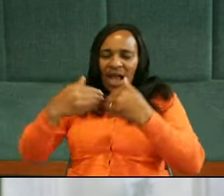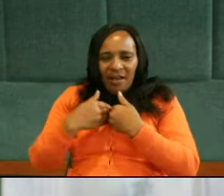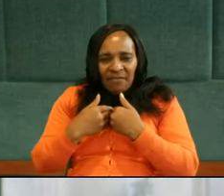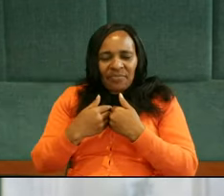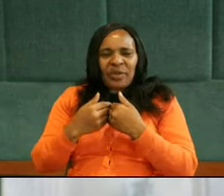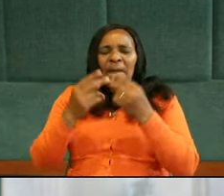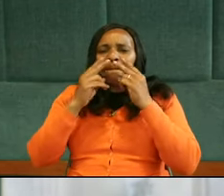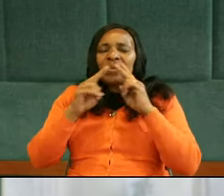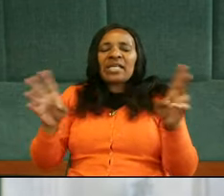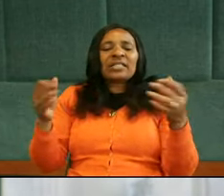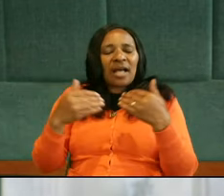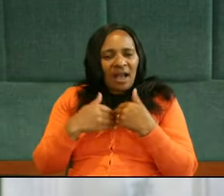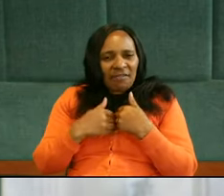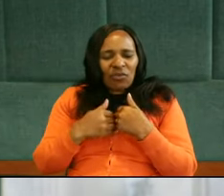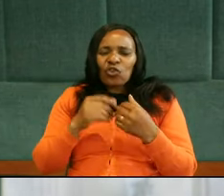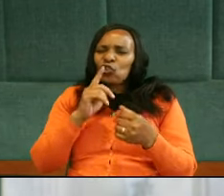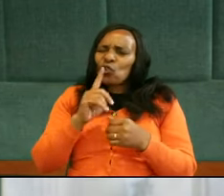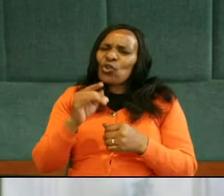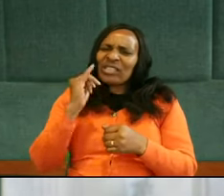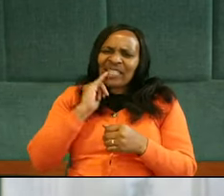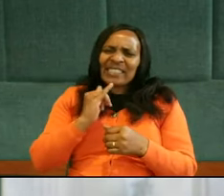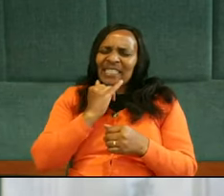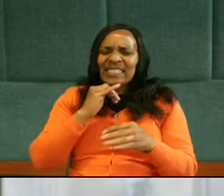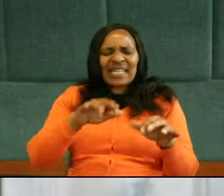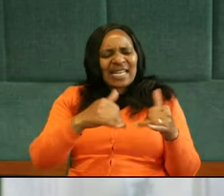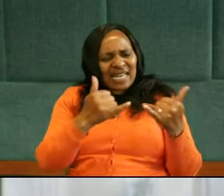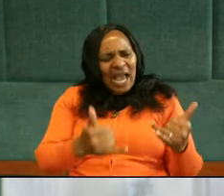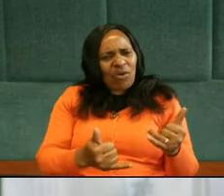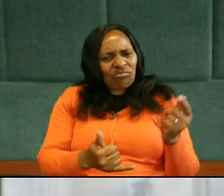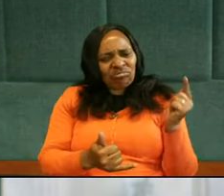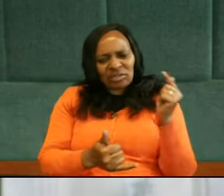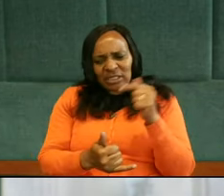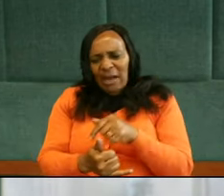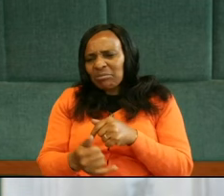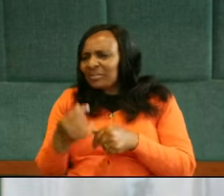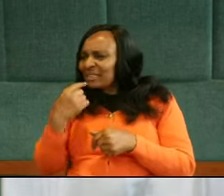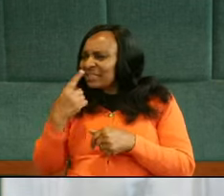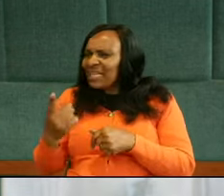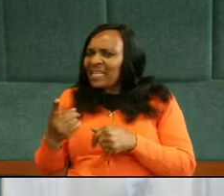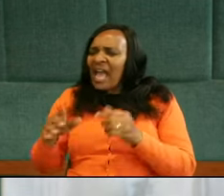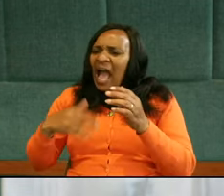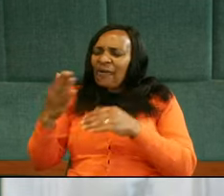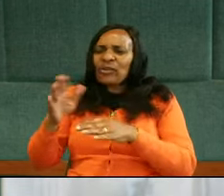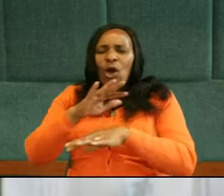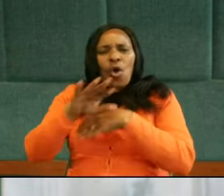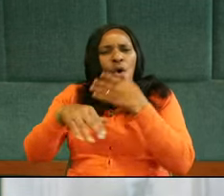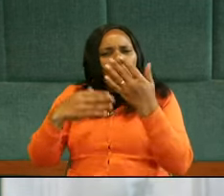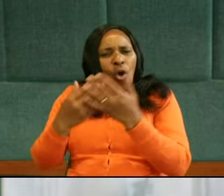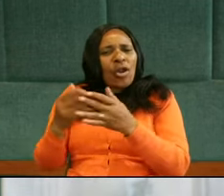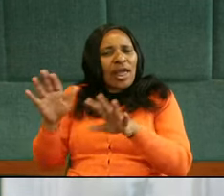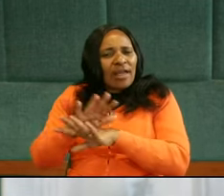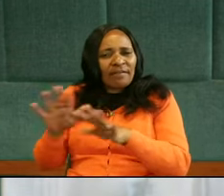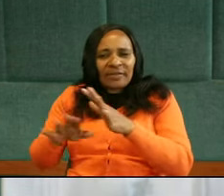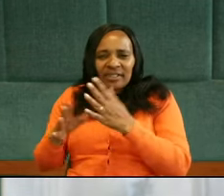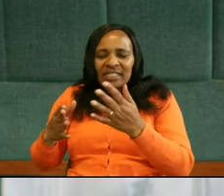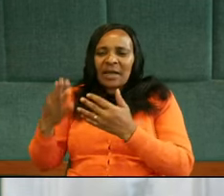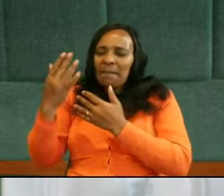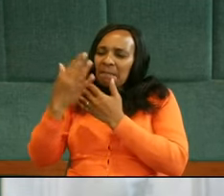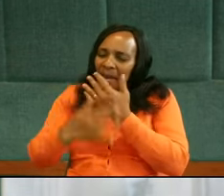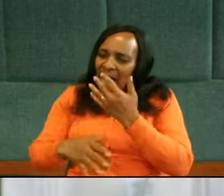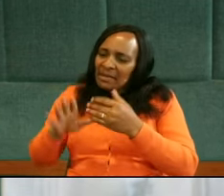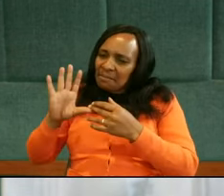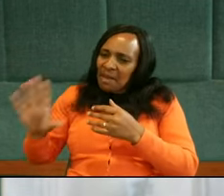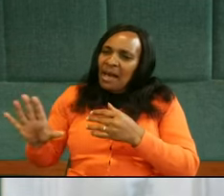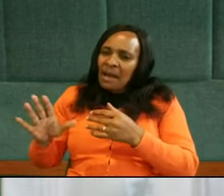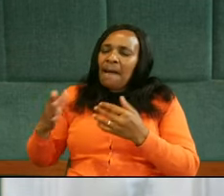peace. Mm-hmm. So the Israelites now come and they say, after all, we are your blood, we are your